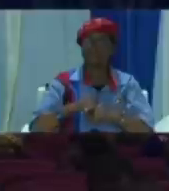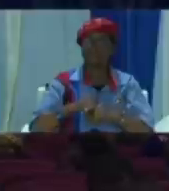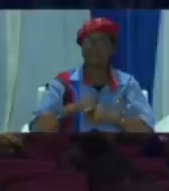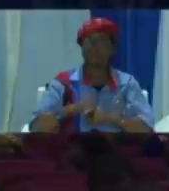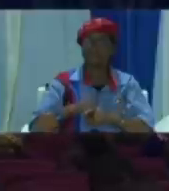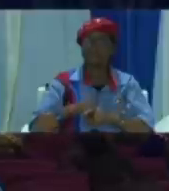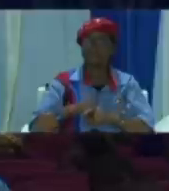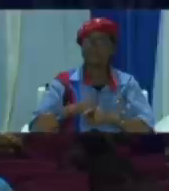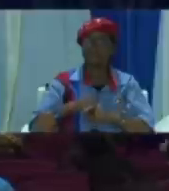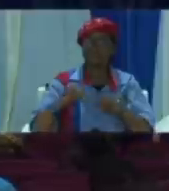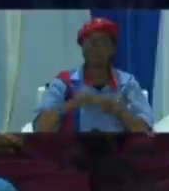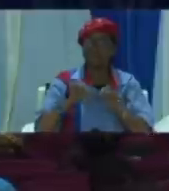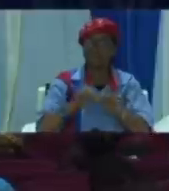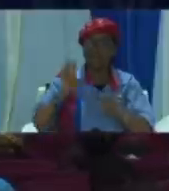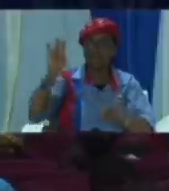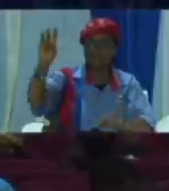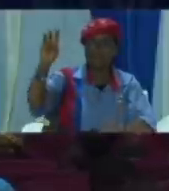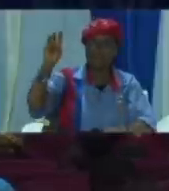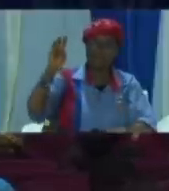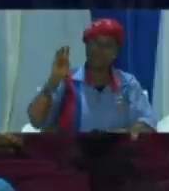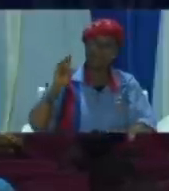Number seven. Ikeje.